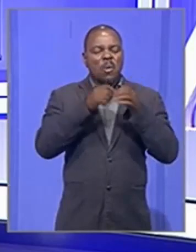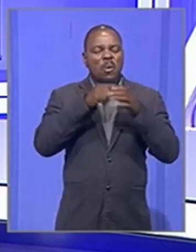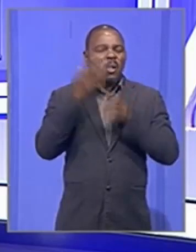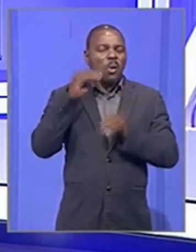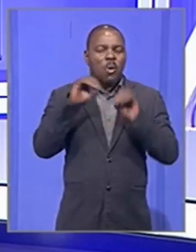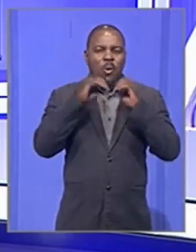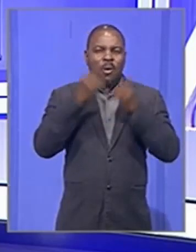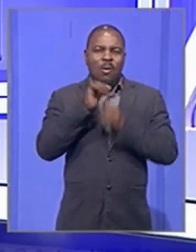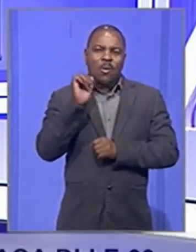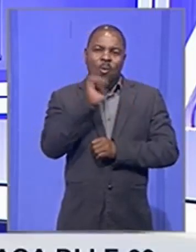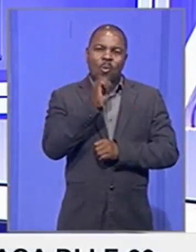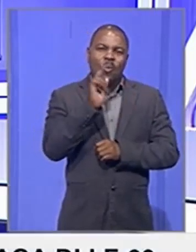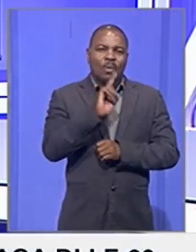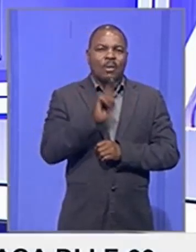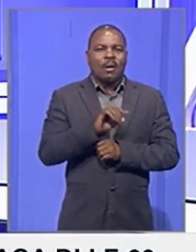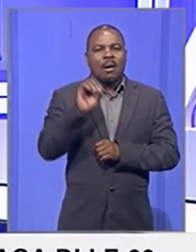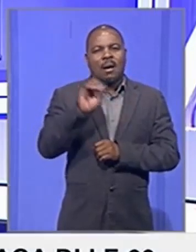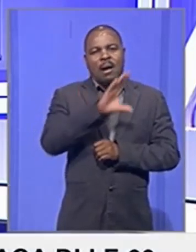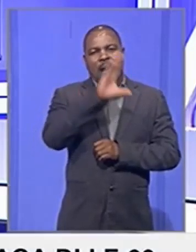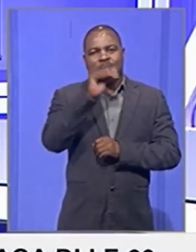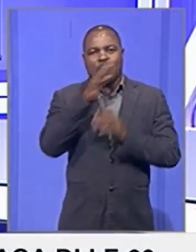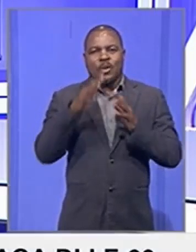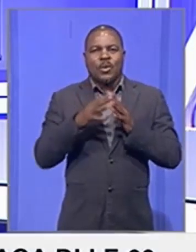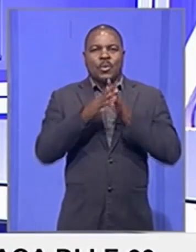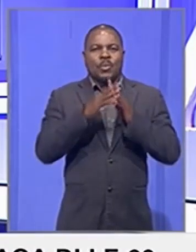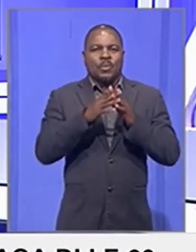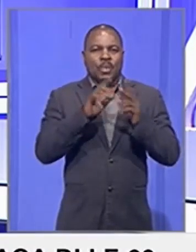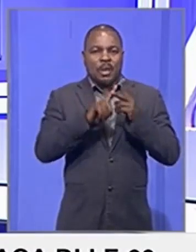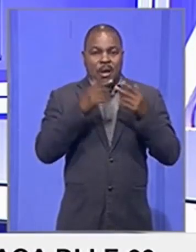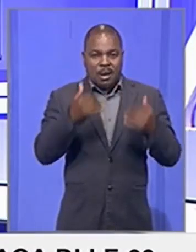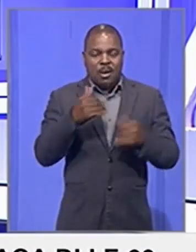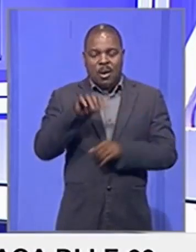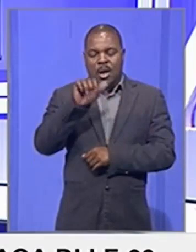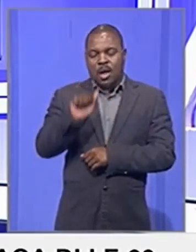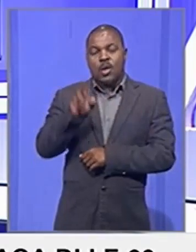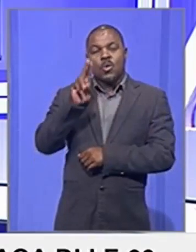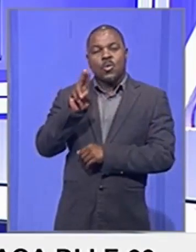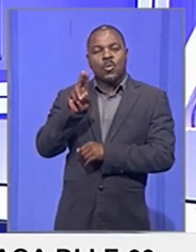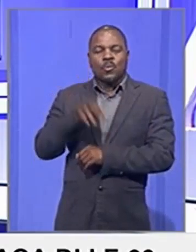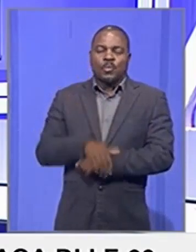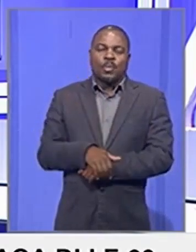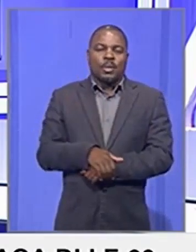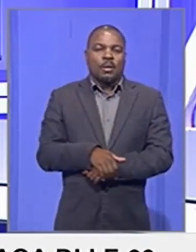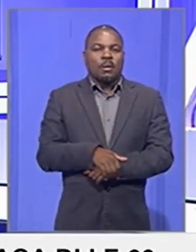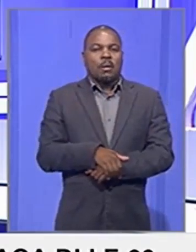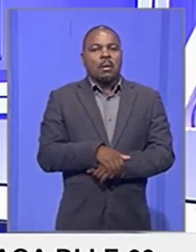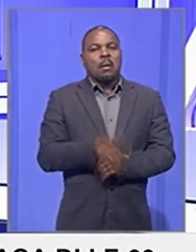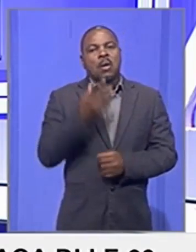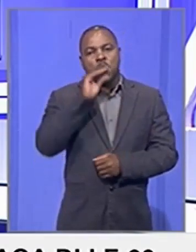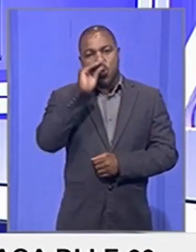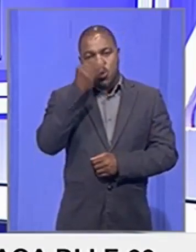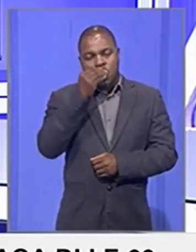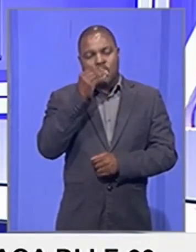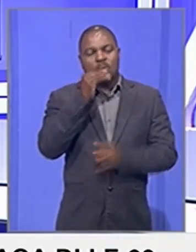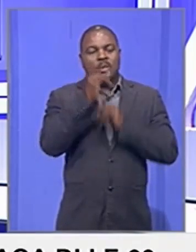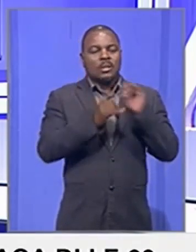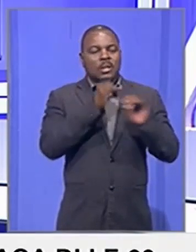leng FEDUSA, SAFTU le COSATU e leng yone kgolo ka ditokololo di feta dimilione di le 2.